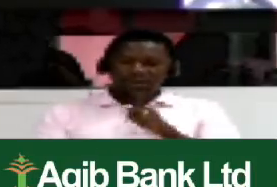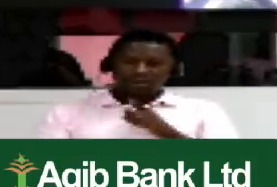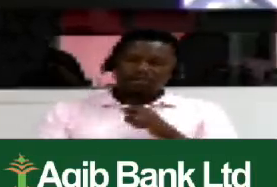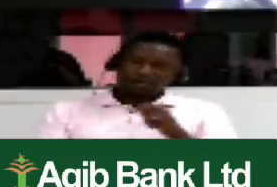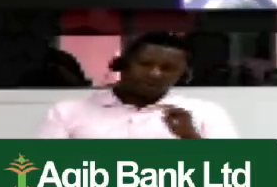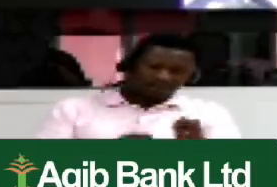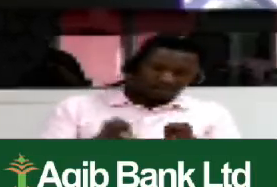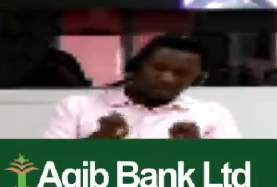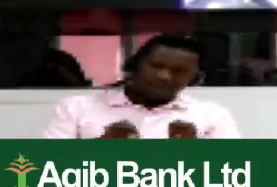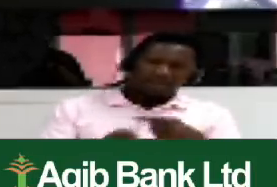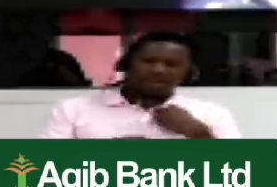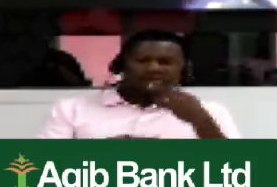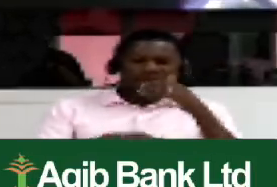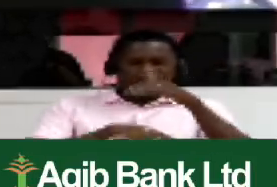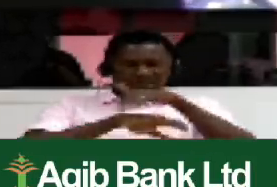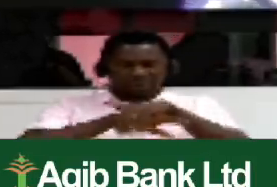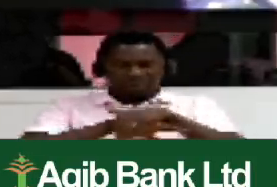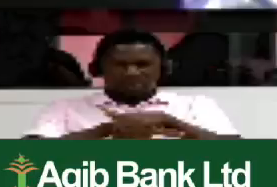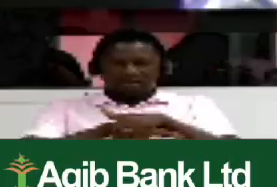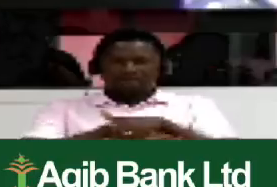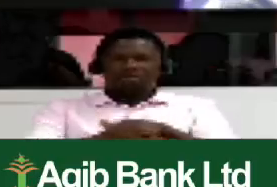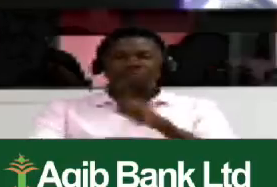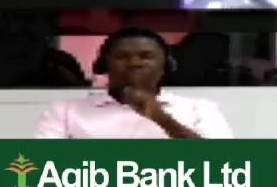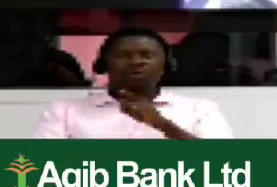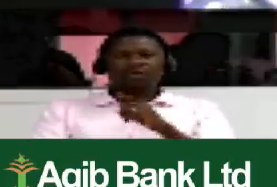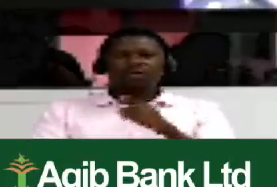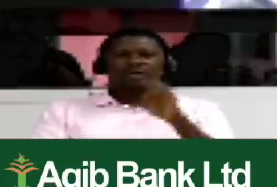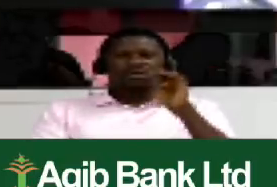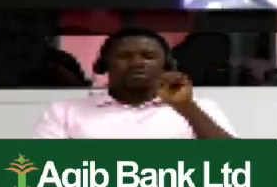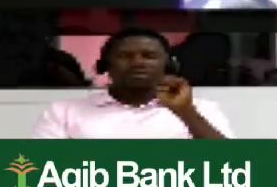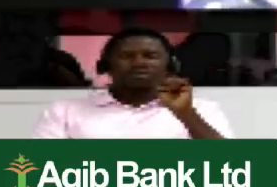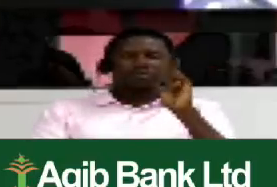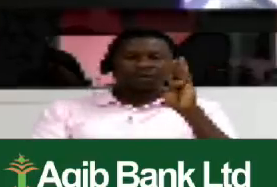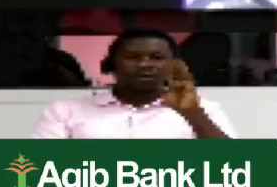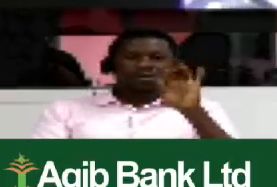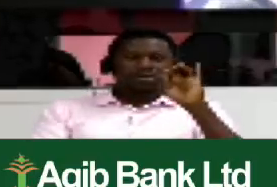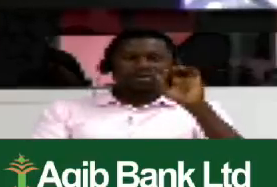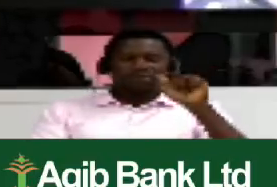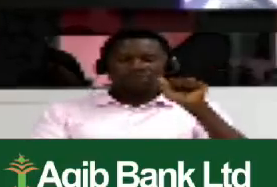managed that night, but Ibrahim's condition